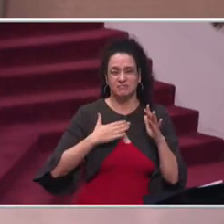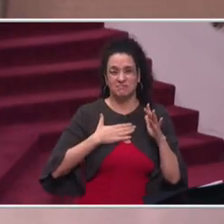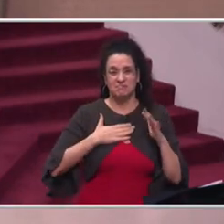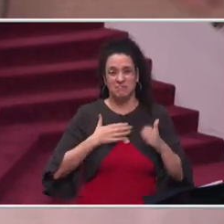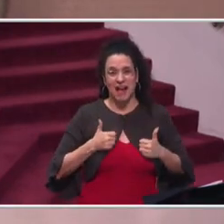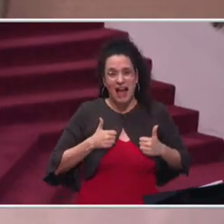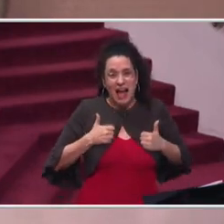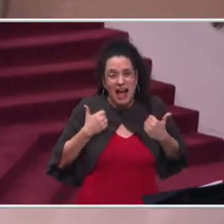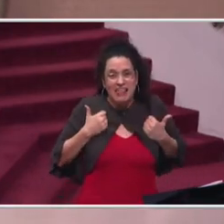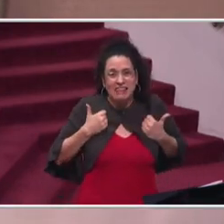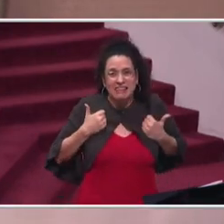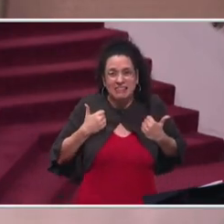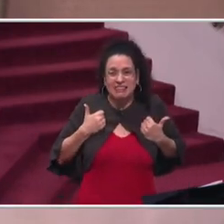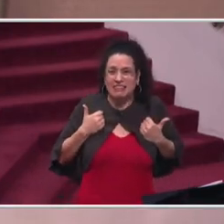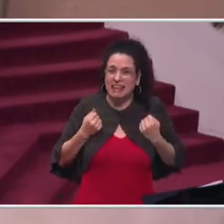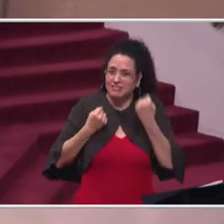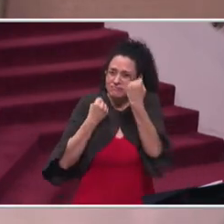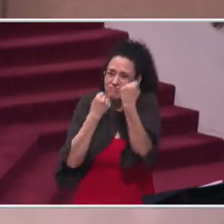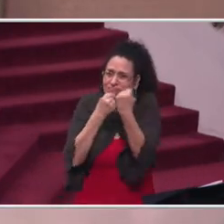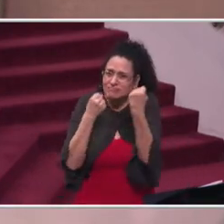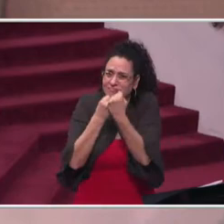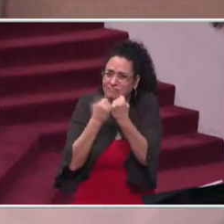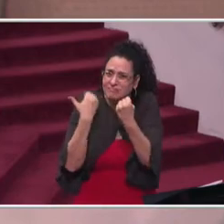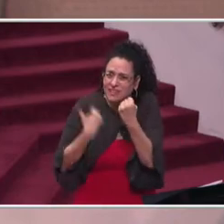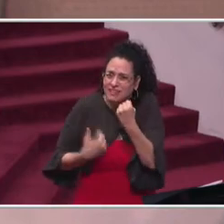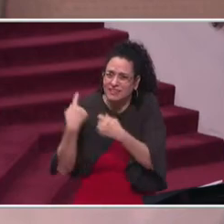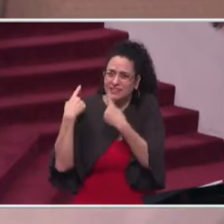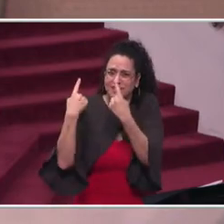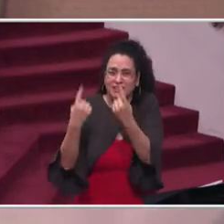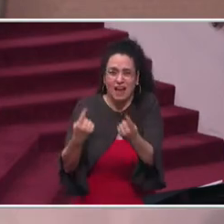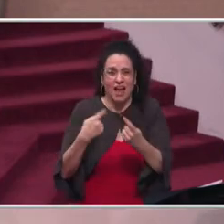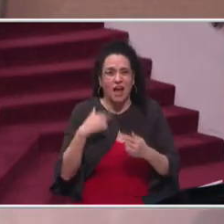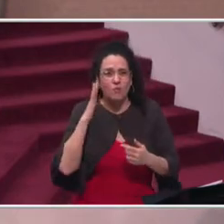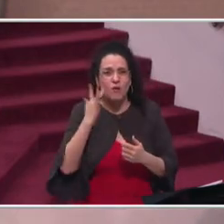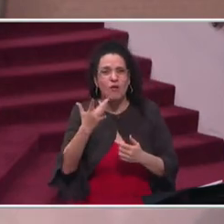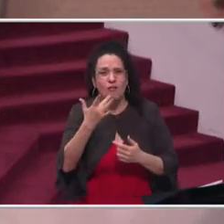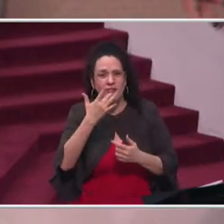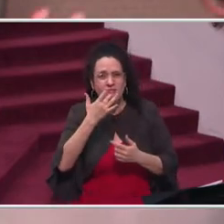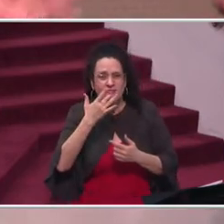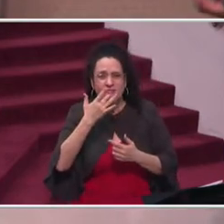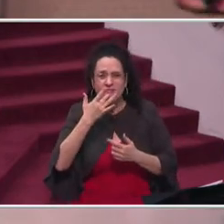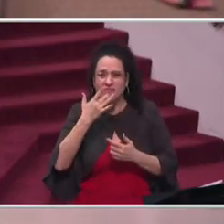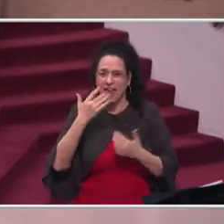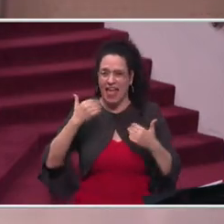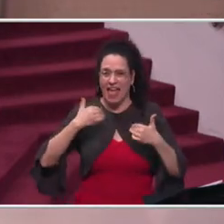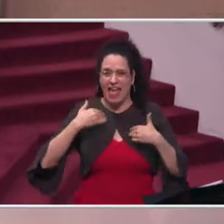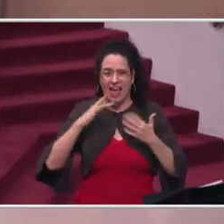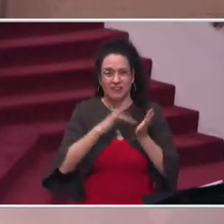I'd rather have Jesus.